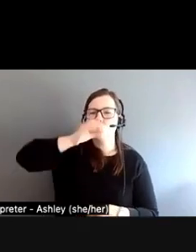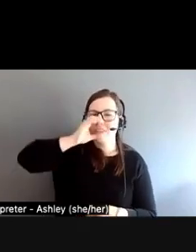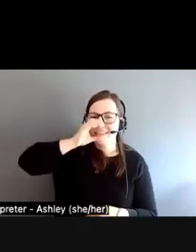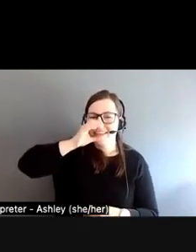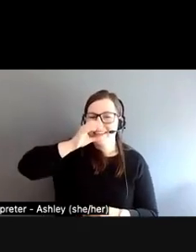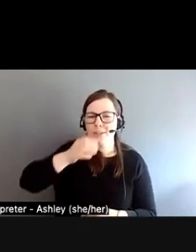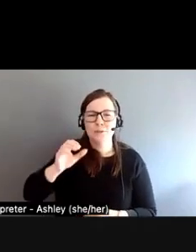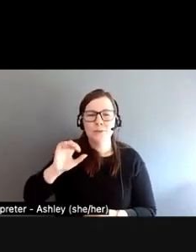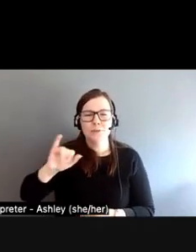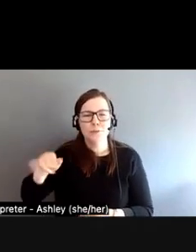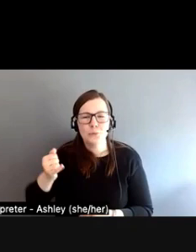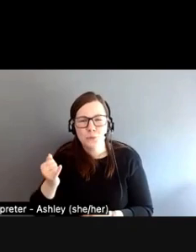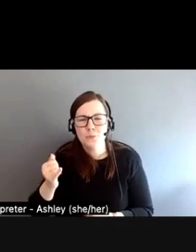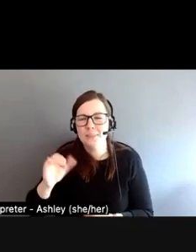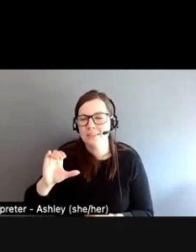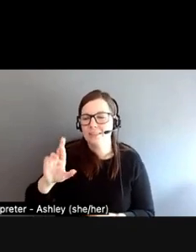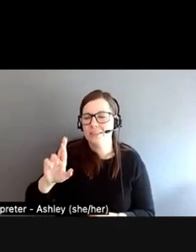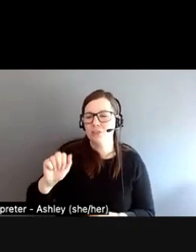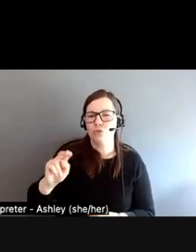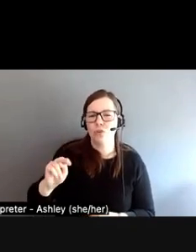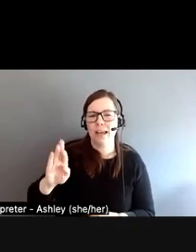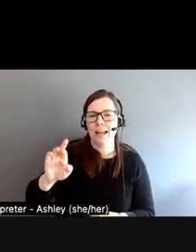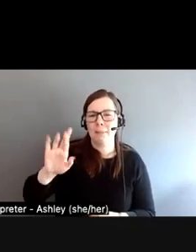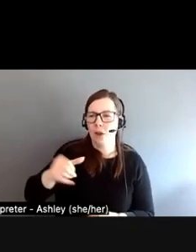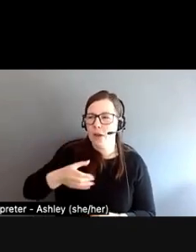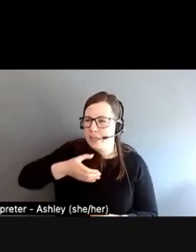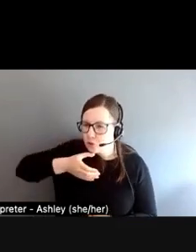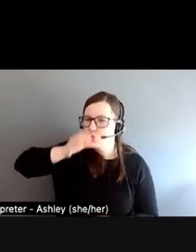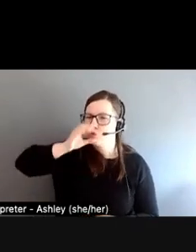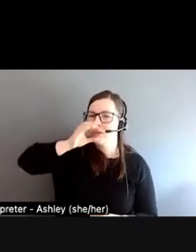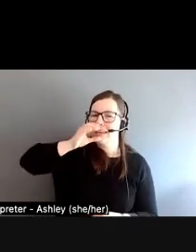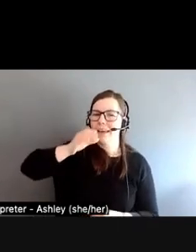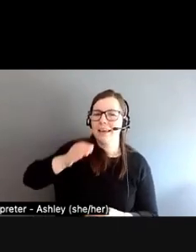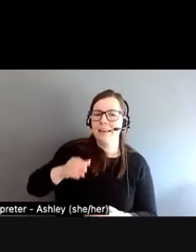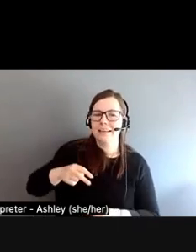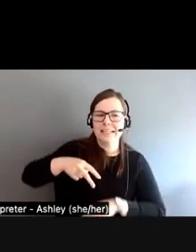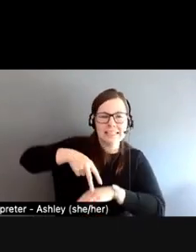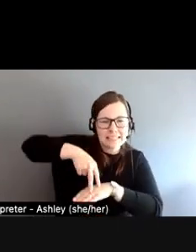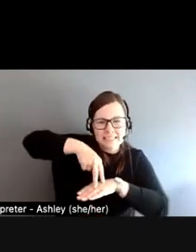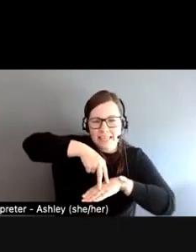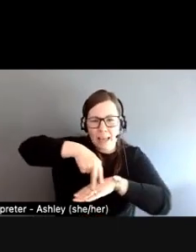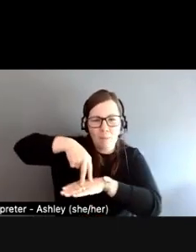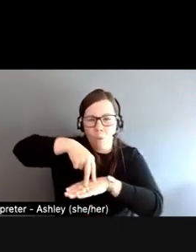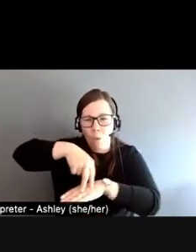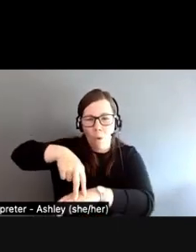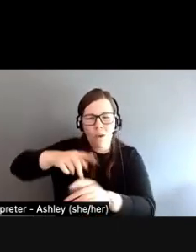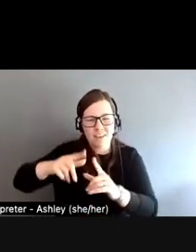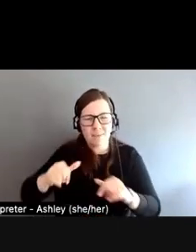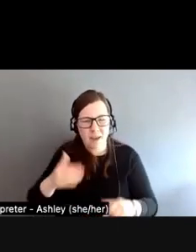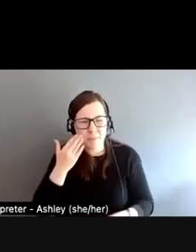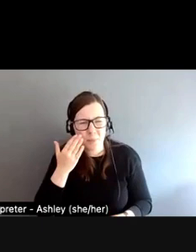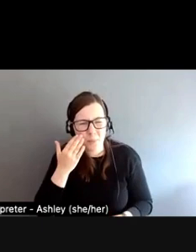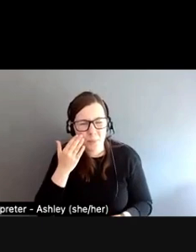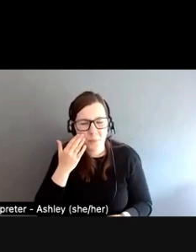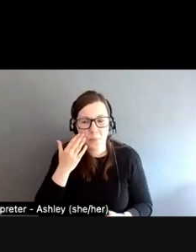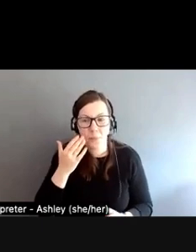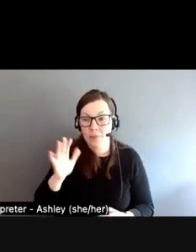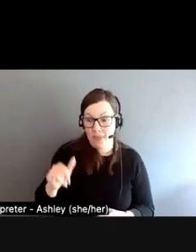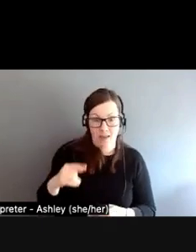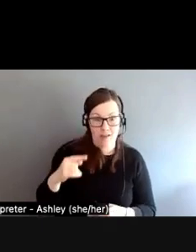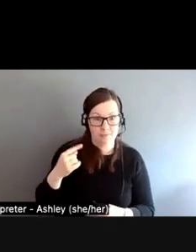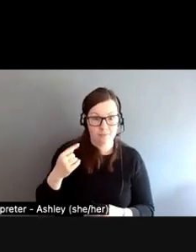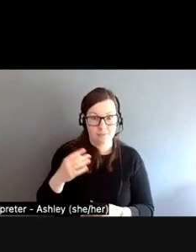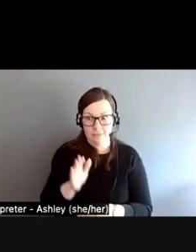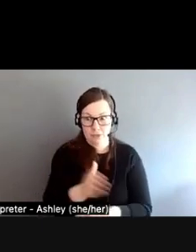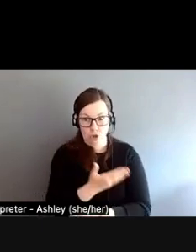and the reason I knew about it is because on other social media, people really started talking about Fleetwood Mac again, and they're